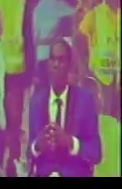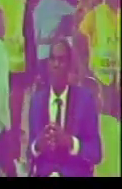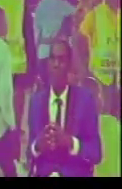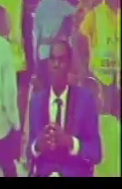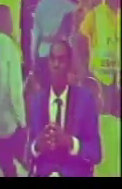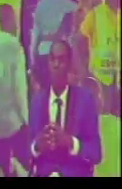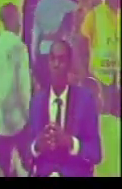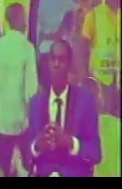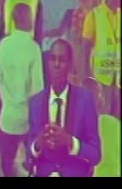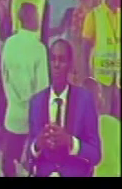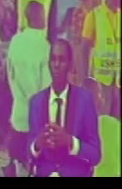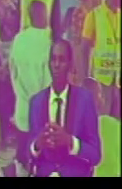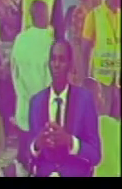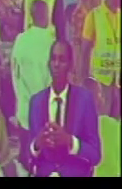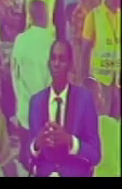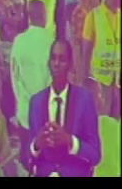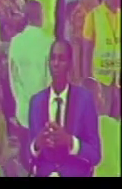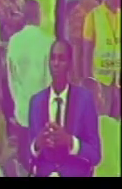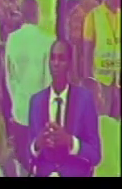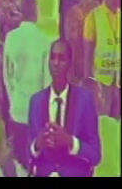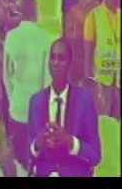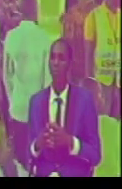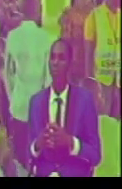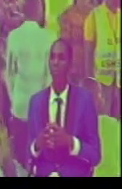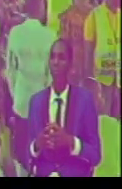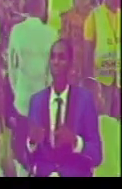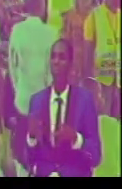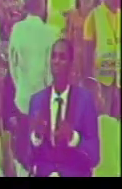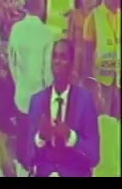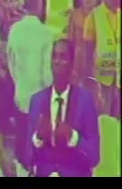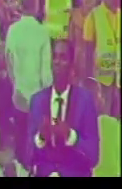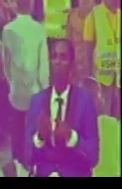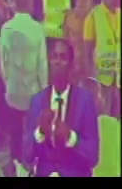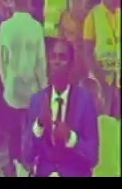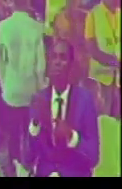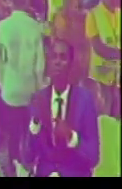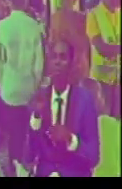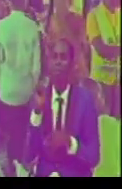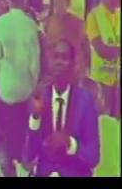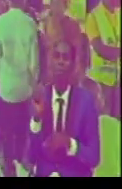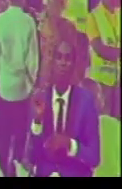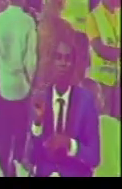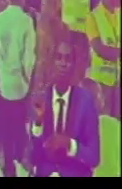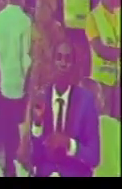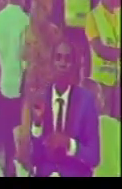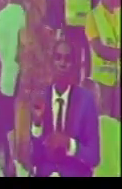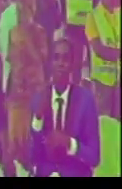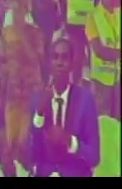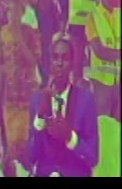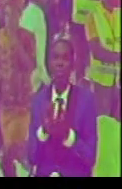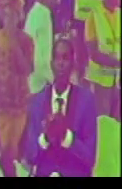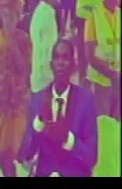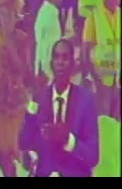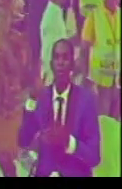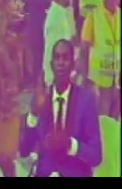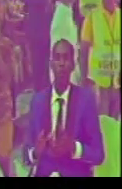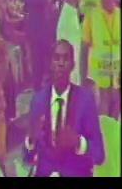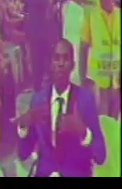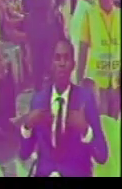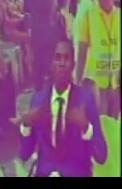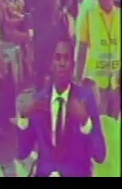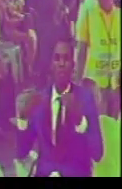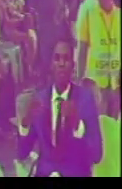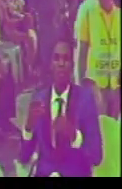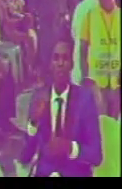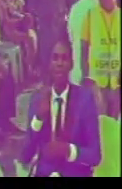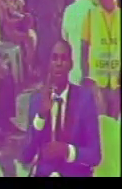one also coming in from Anita Ann of Montessin, says, God healed me